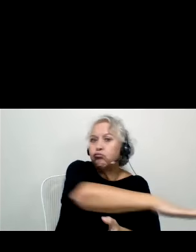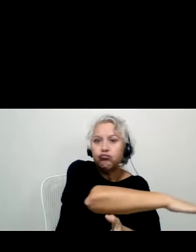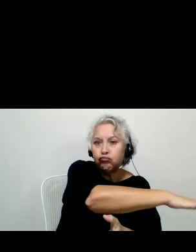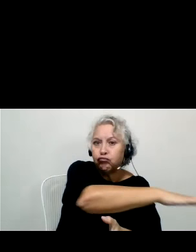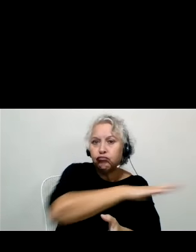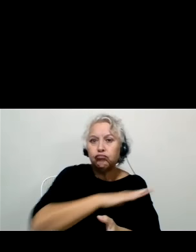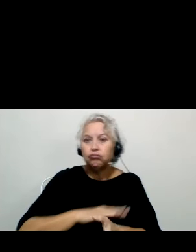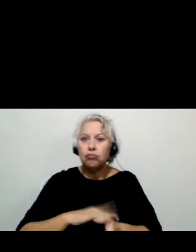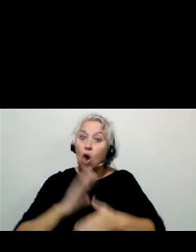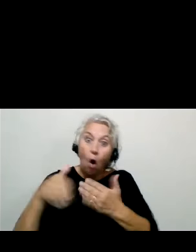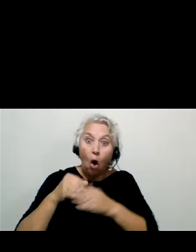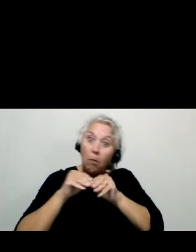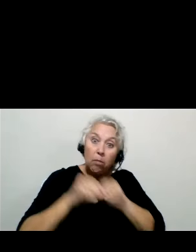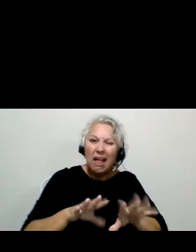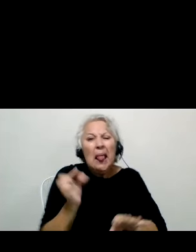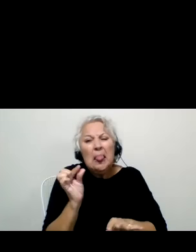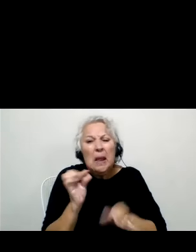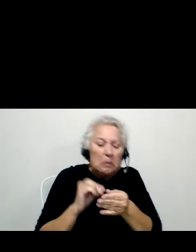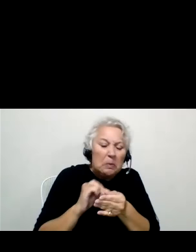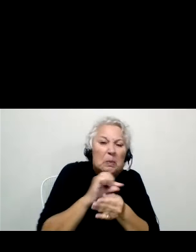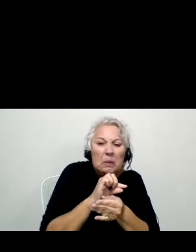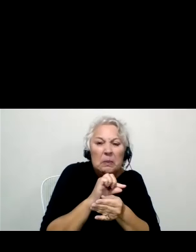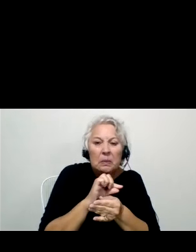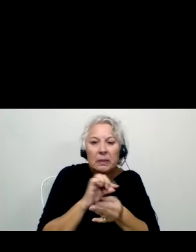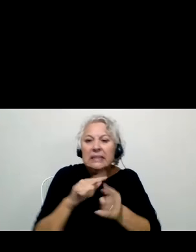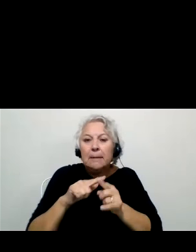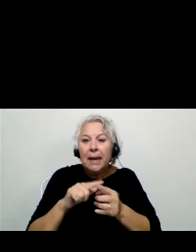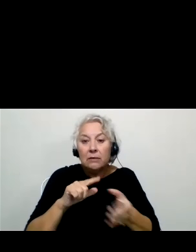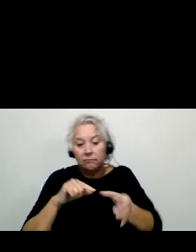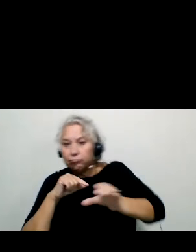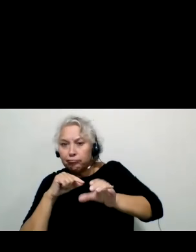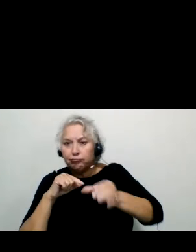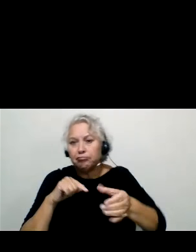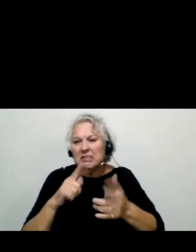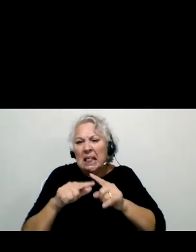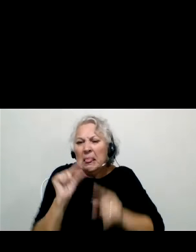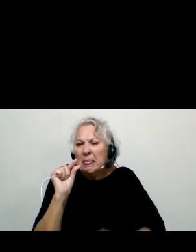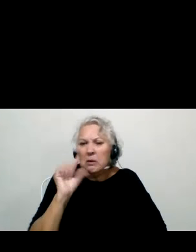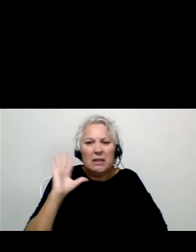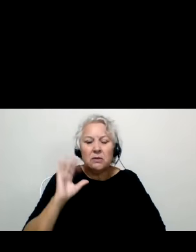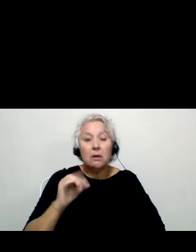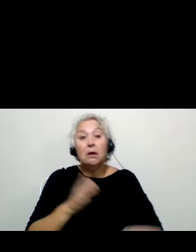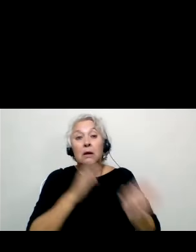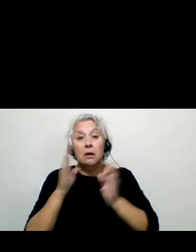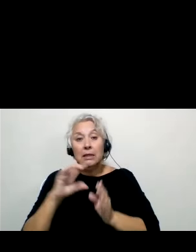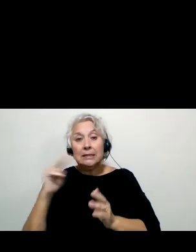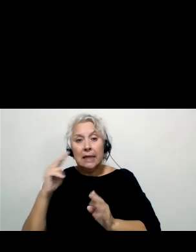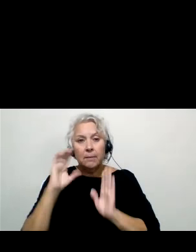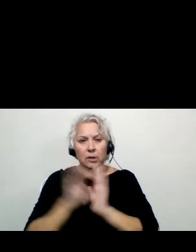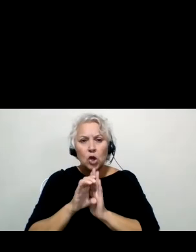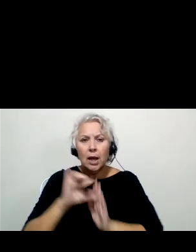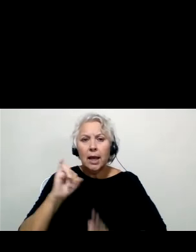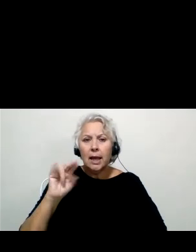of the liquid doesn't go. Maybe a little bit might, but depending on how it hits. The second picture is of an inner lip